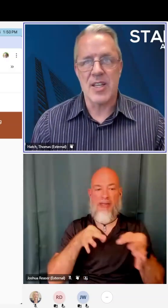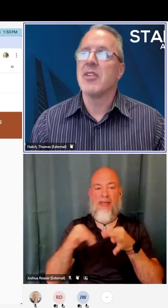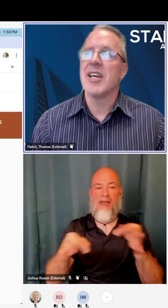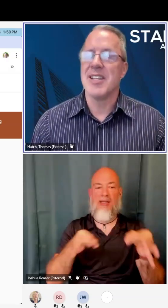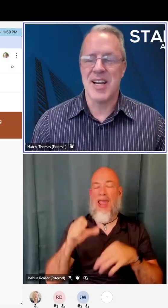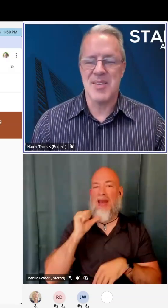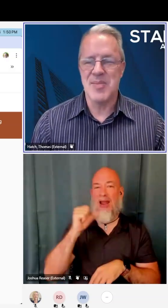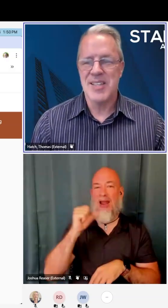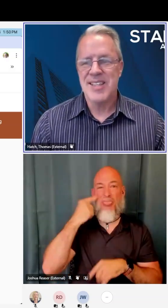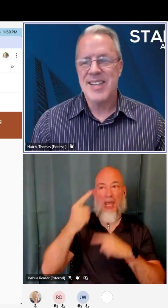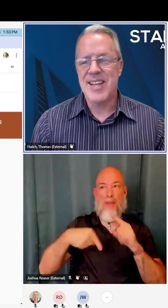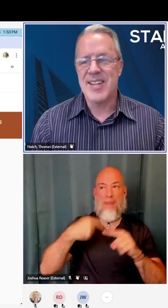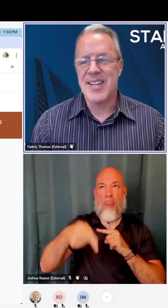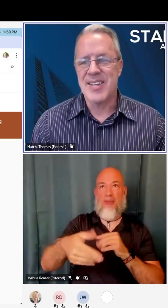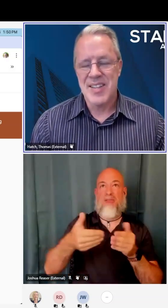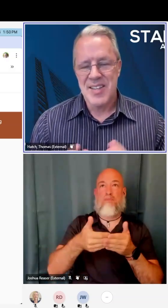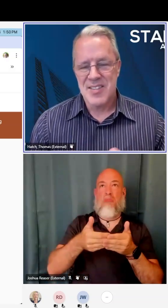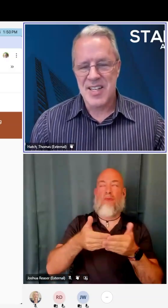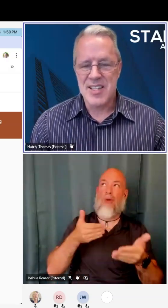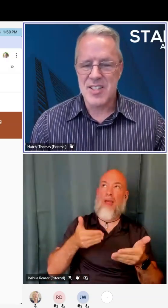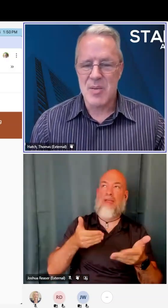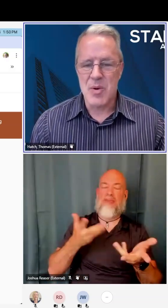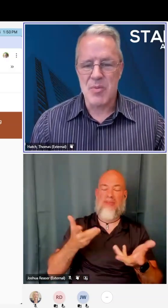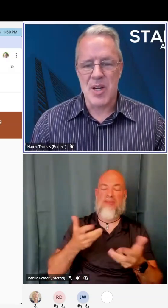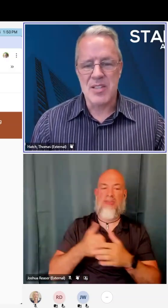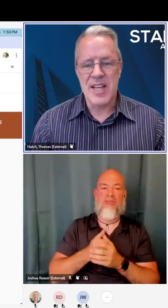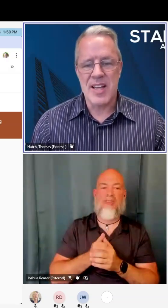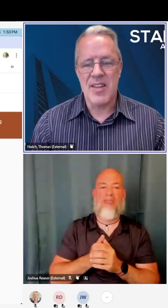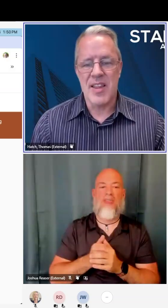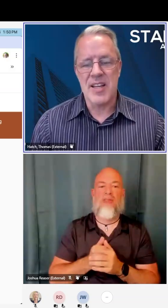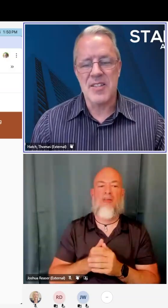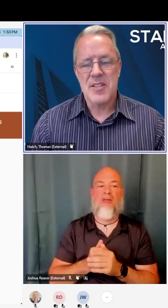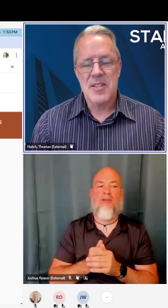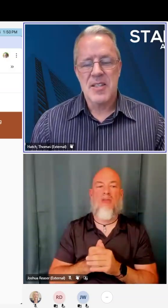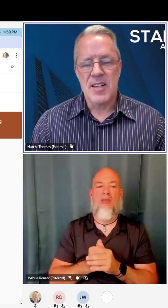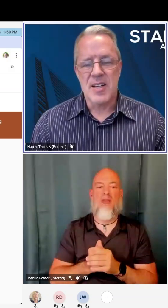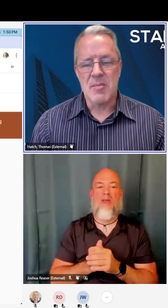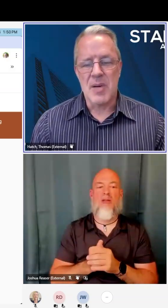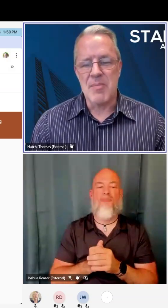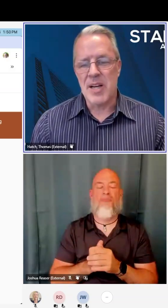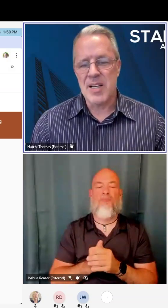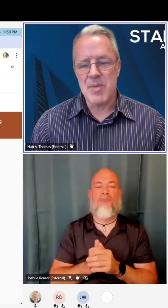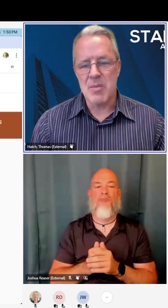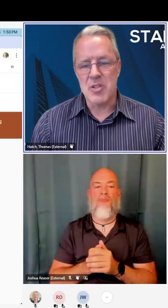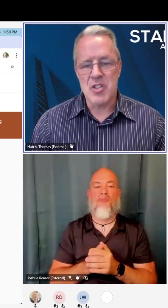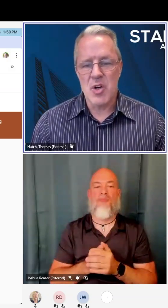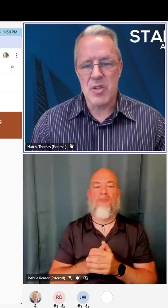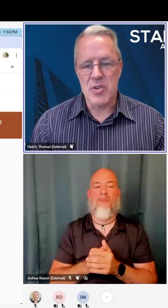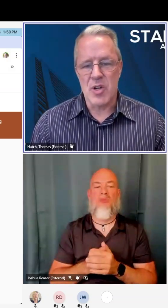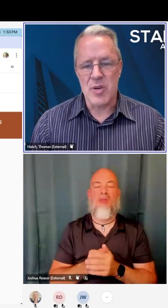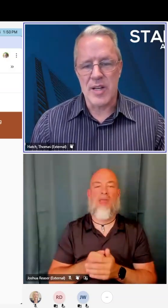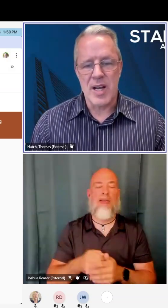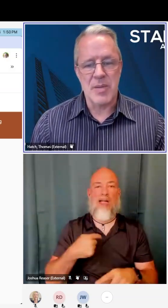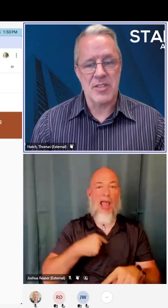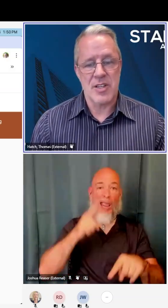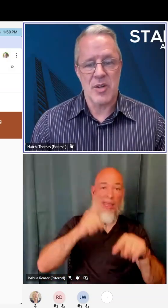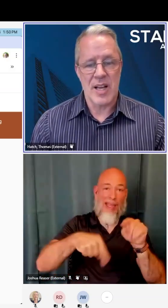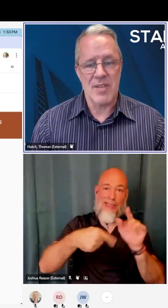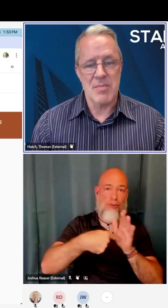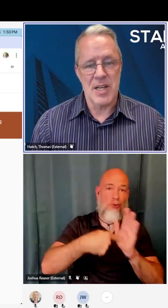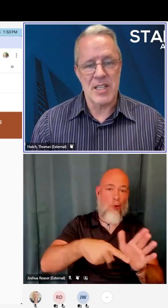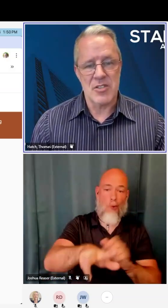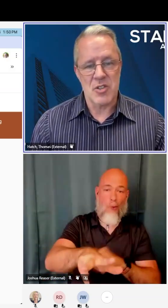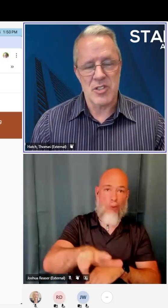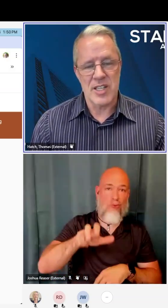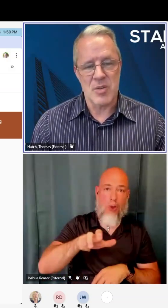think about this ahead of time in setting this up with Roxanne, that I'm not going to be able to show withdrawals right now because I